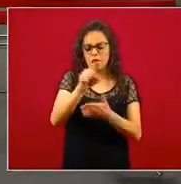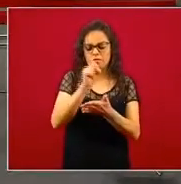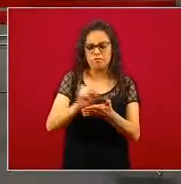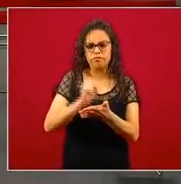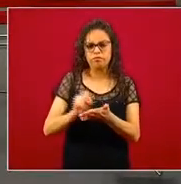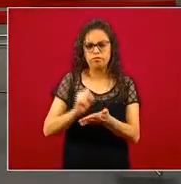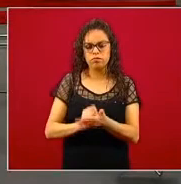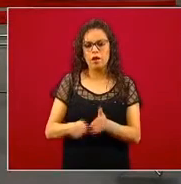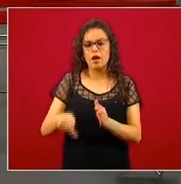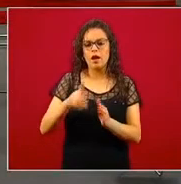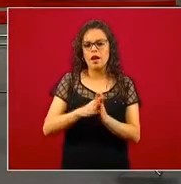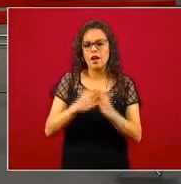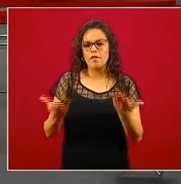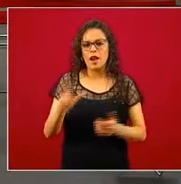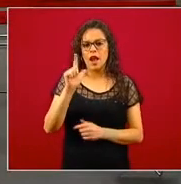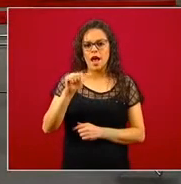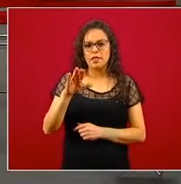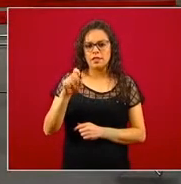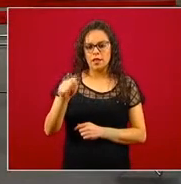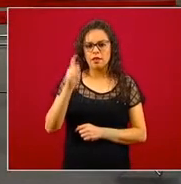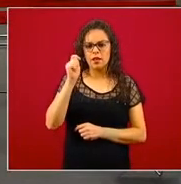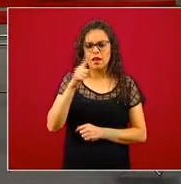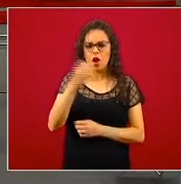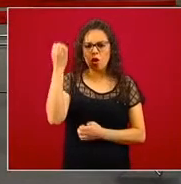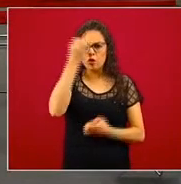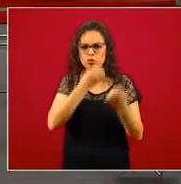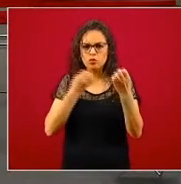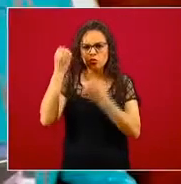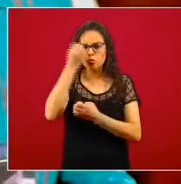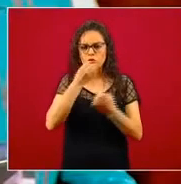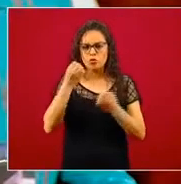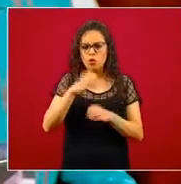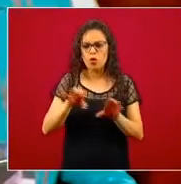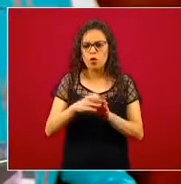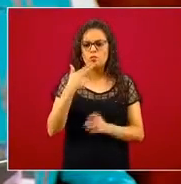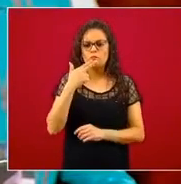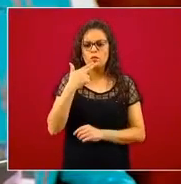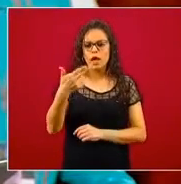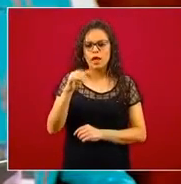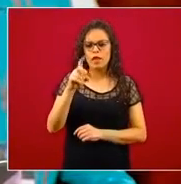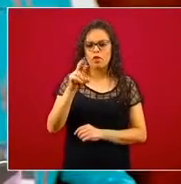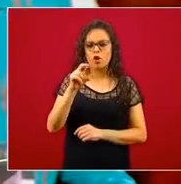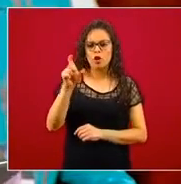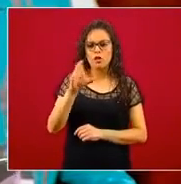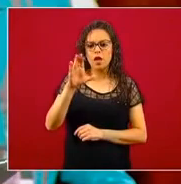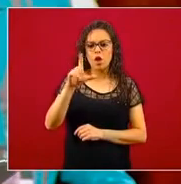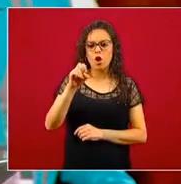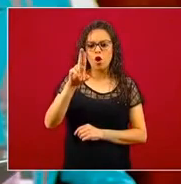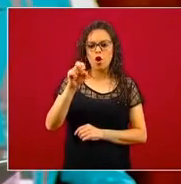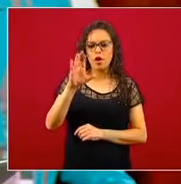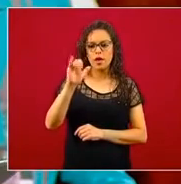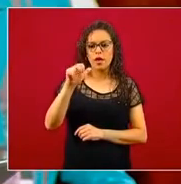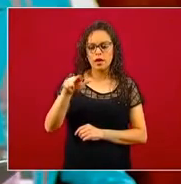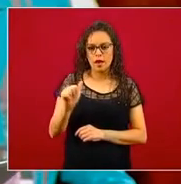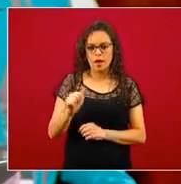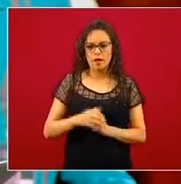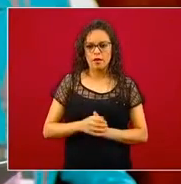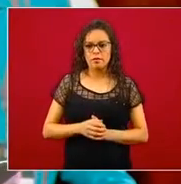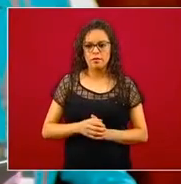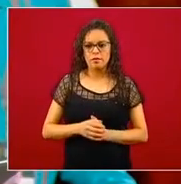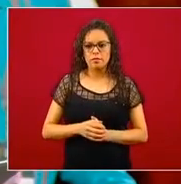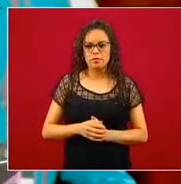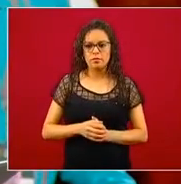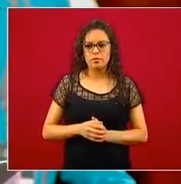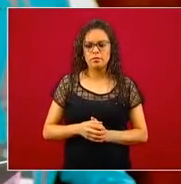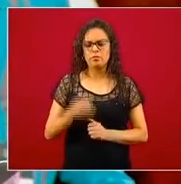problem is. We have Fernando, Carlos, Dulce, and the two of you, please. Good